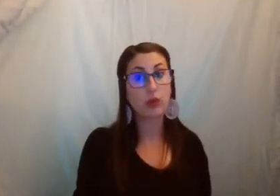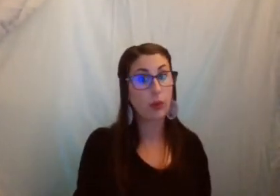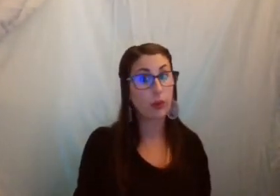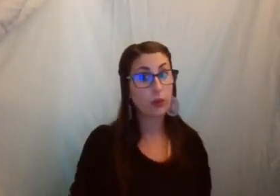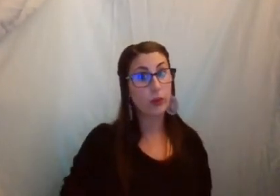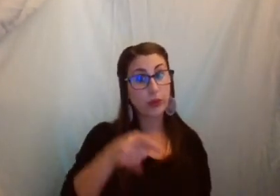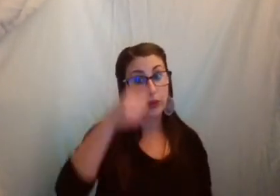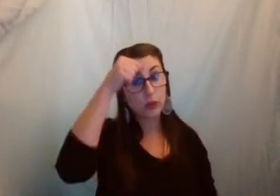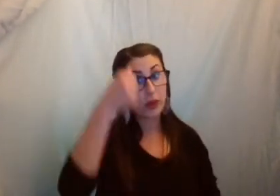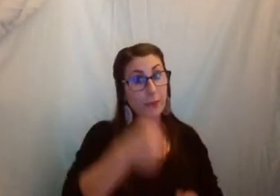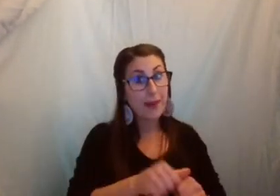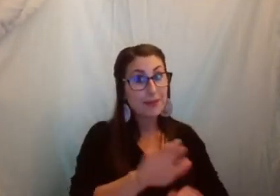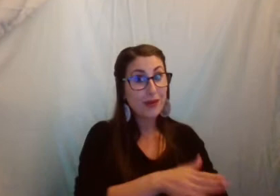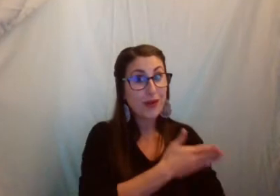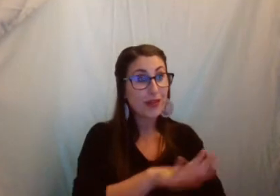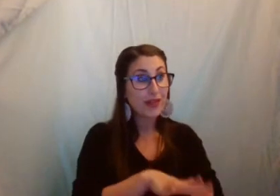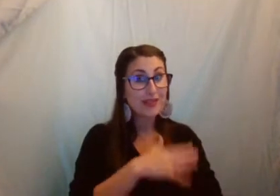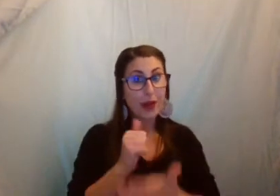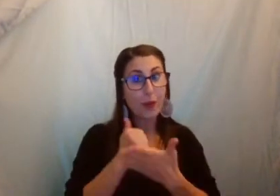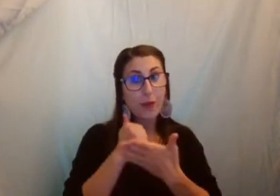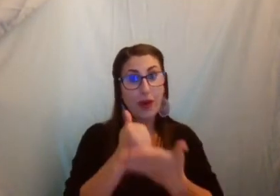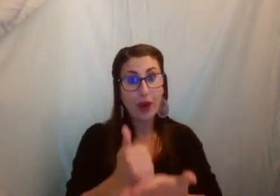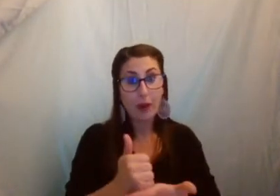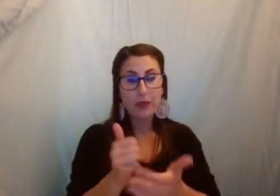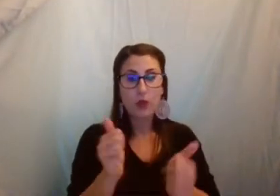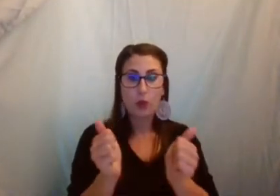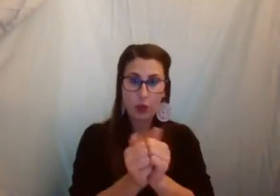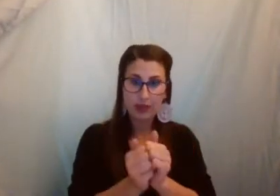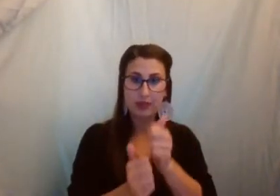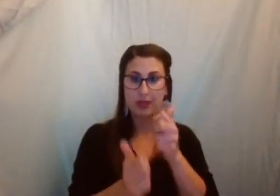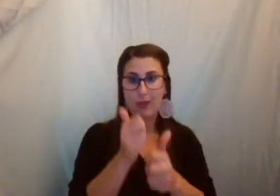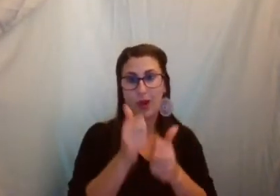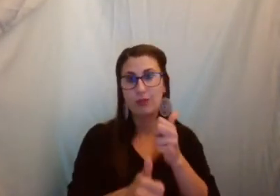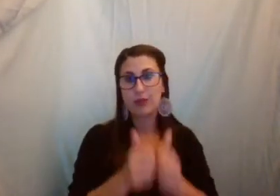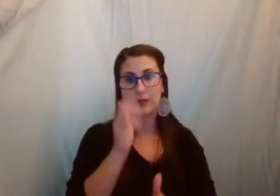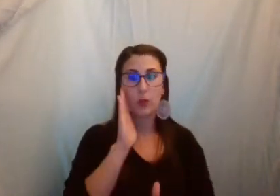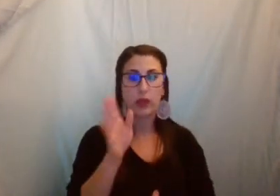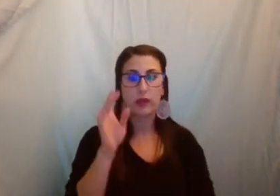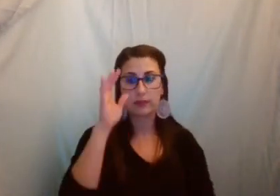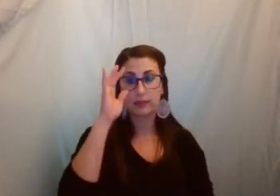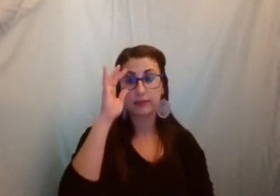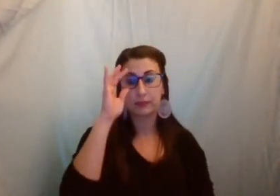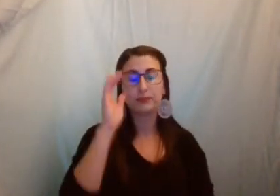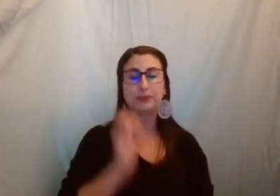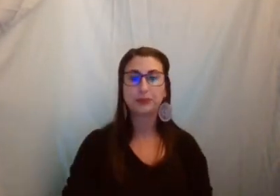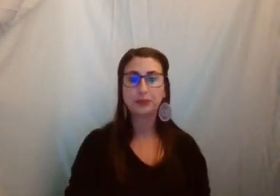So you need to remember this song to help you with the problems.